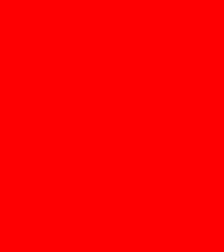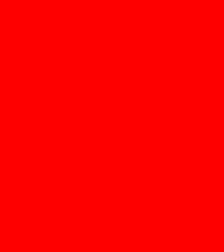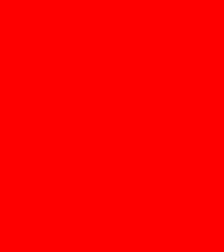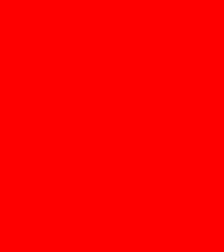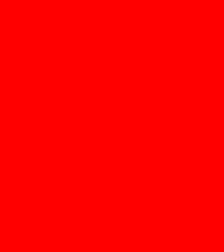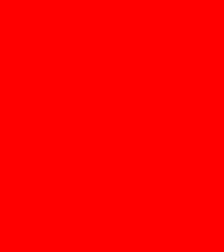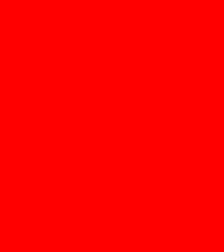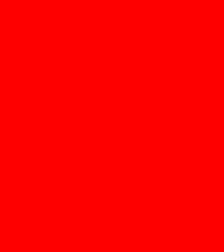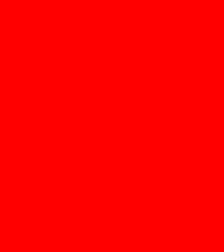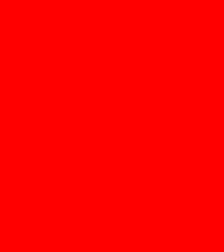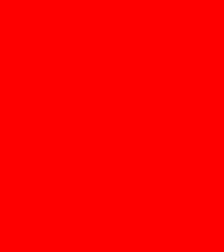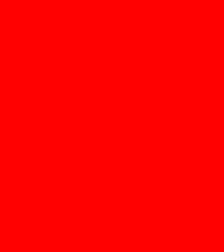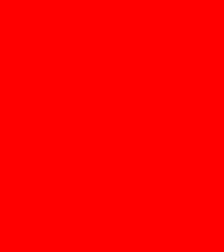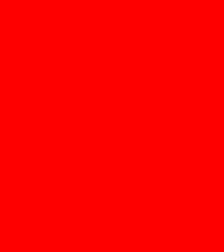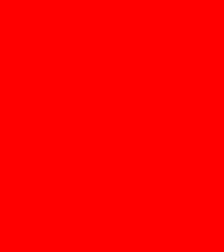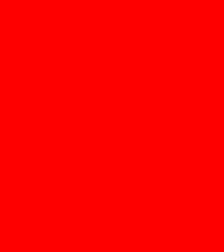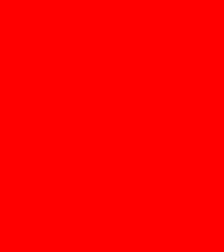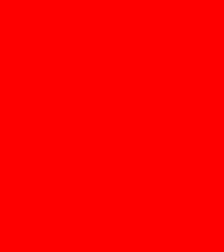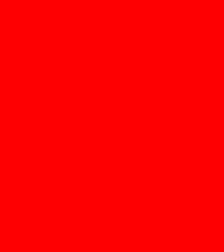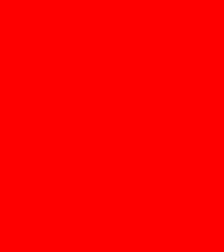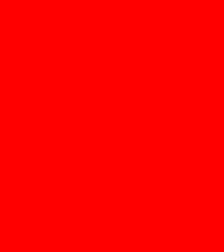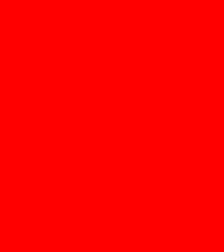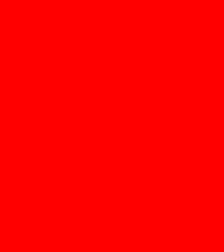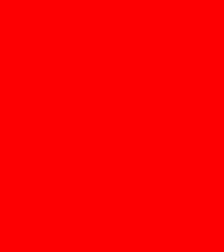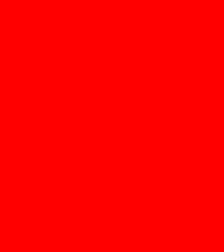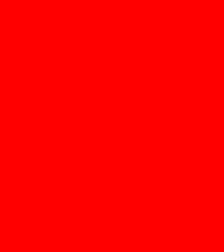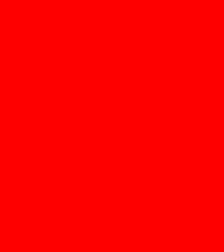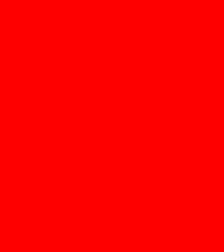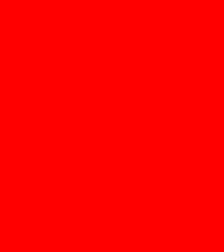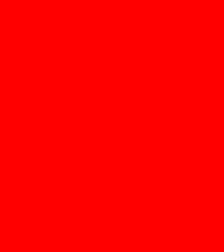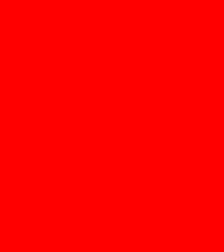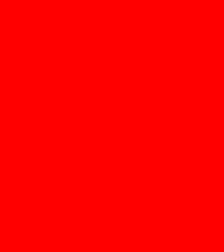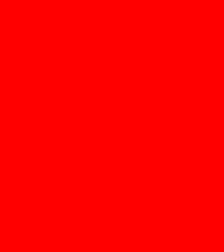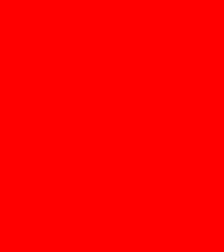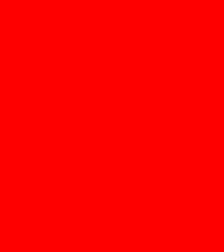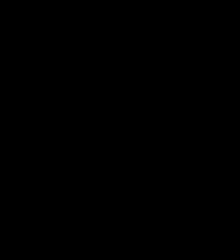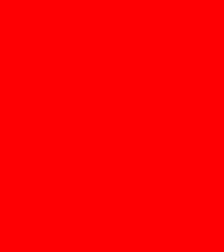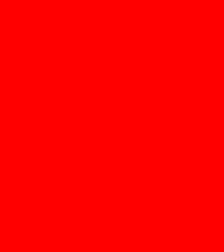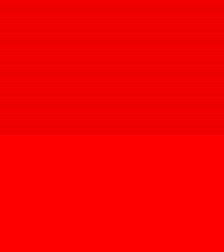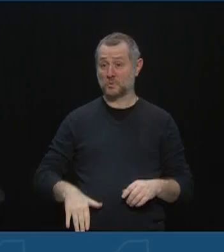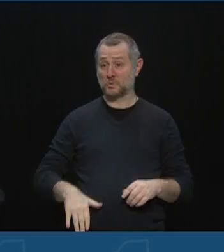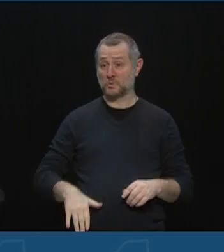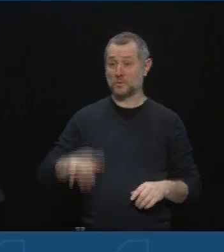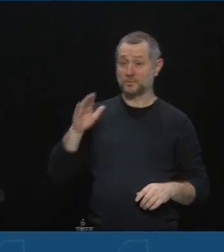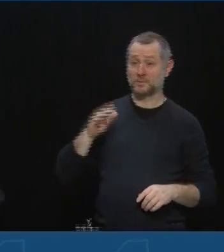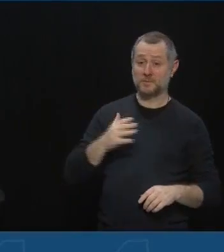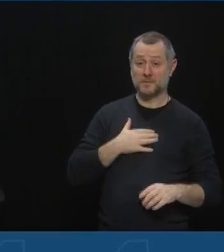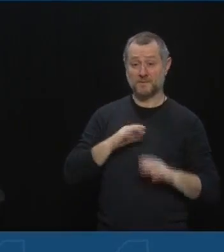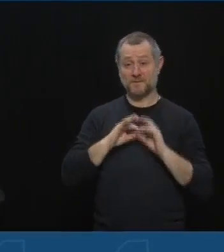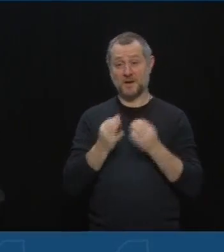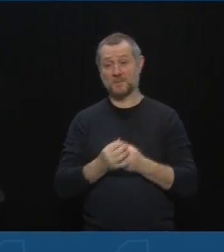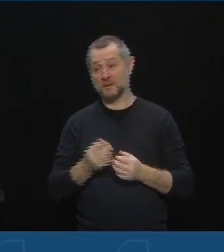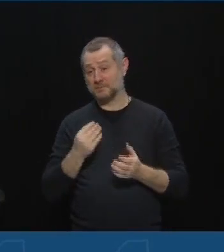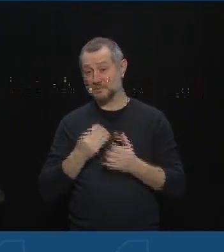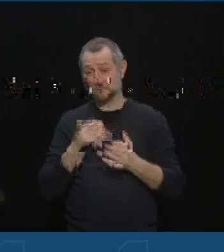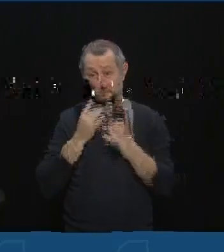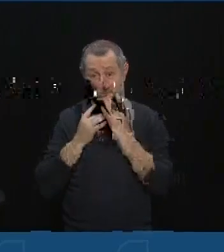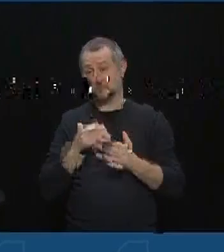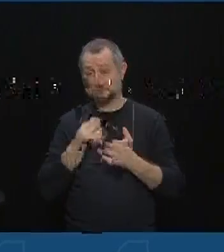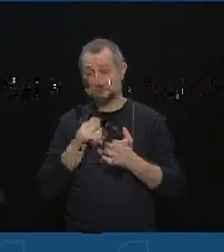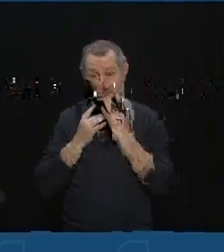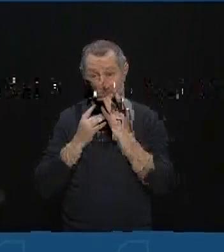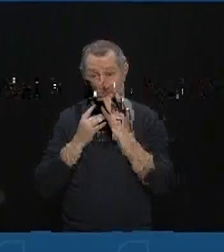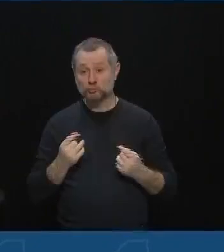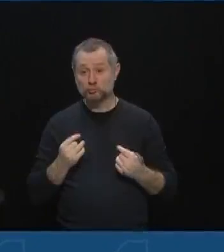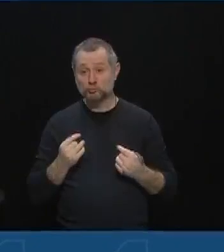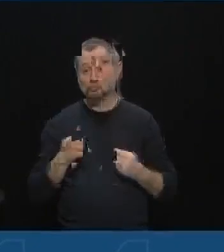Letchworth up to Thousand Islands. Because when you're a little kid and you don't have a lot of money and your parents throw you in the back of a station wagon, that's your camp, sleeping in the back of a station with a